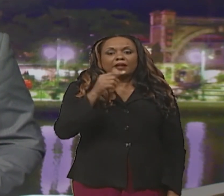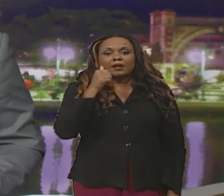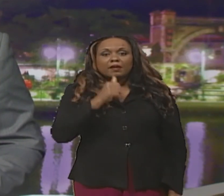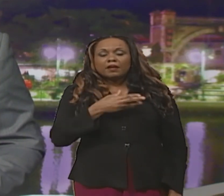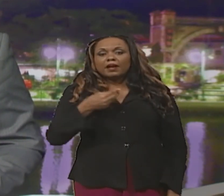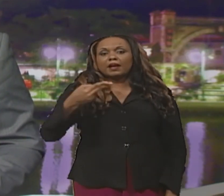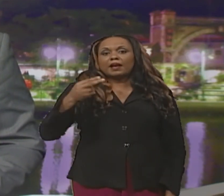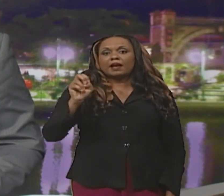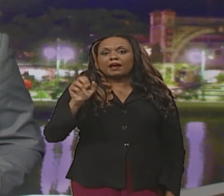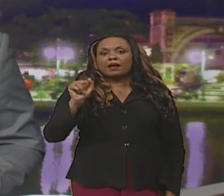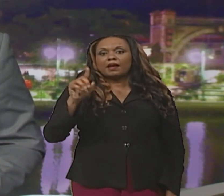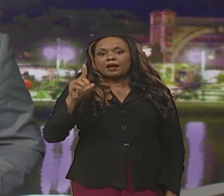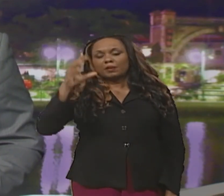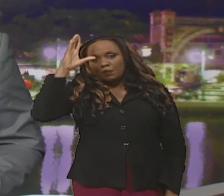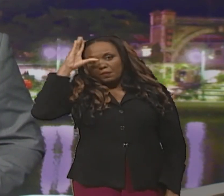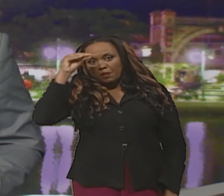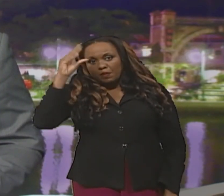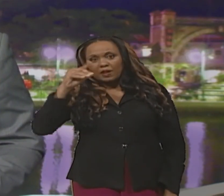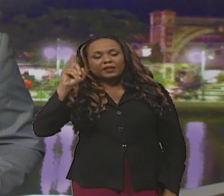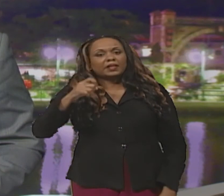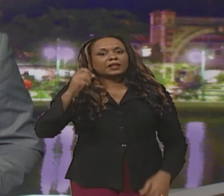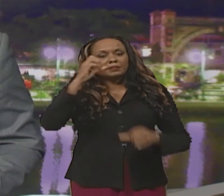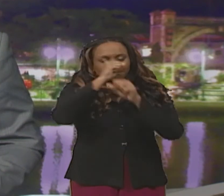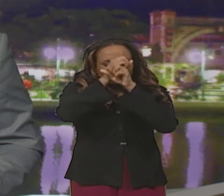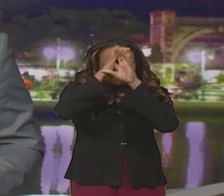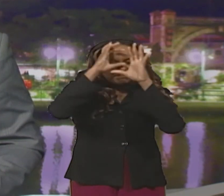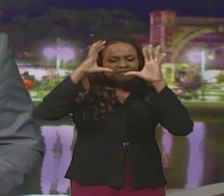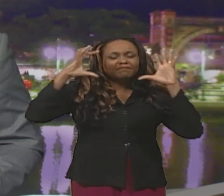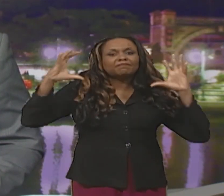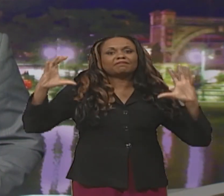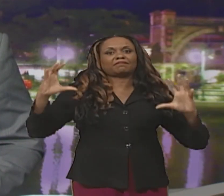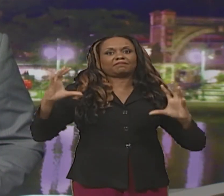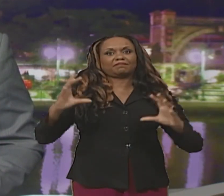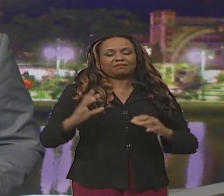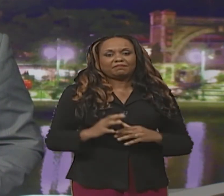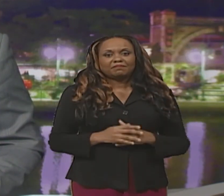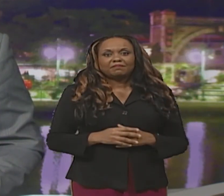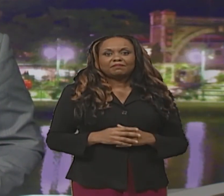students they will be given the tools necessary to realize their dreams.